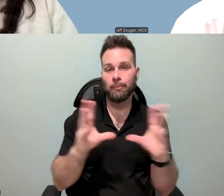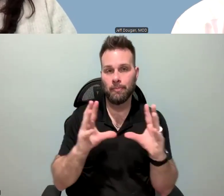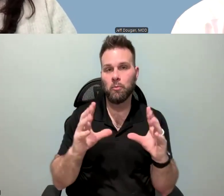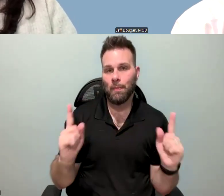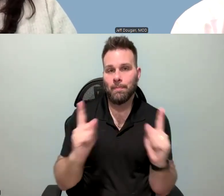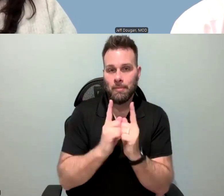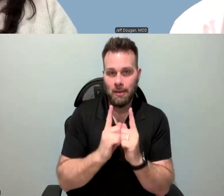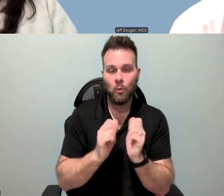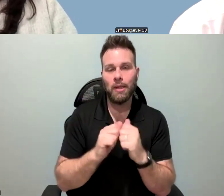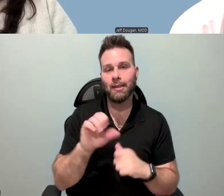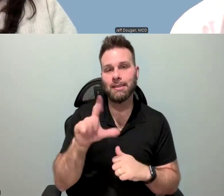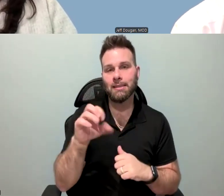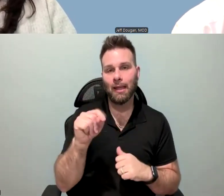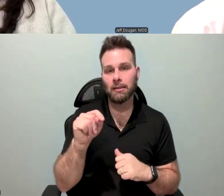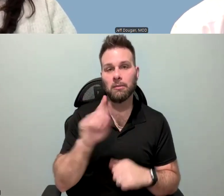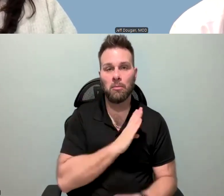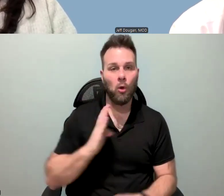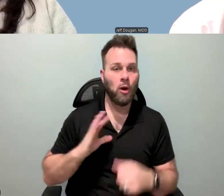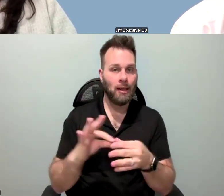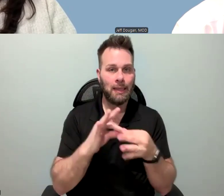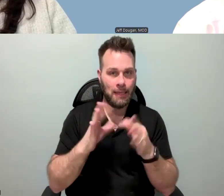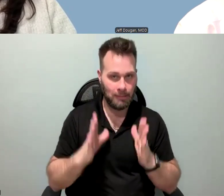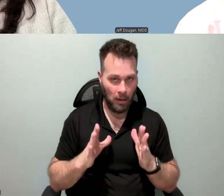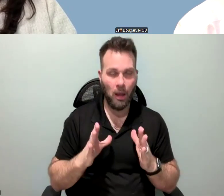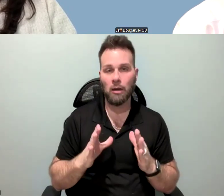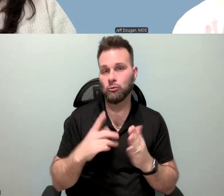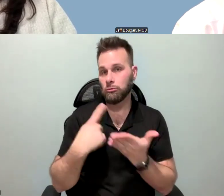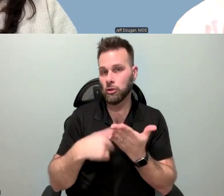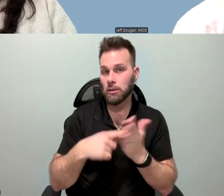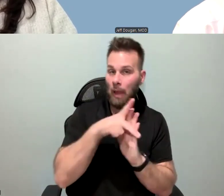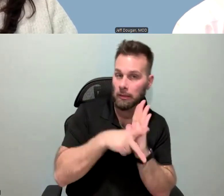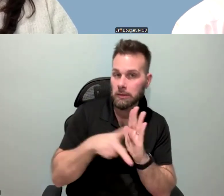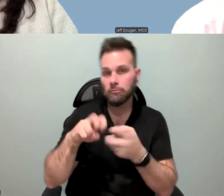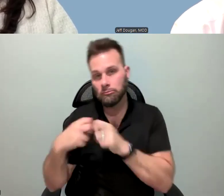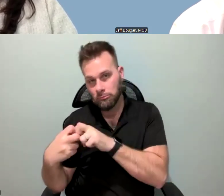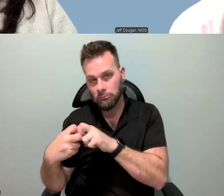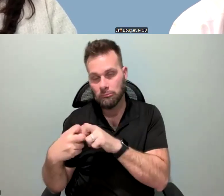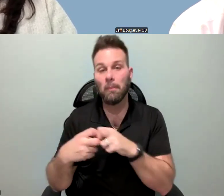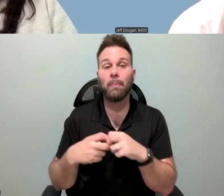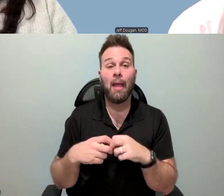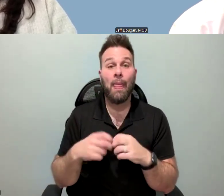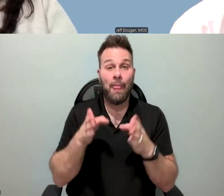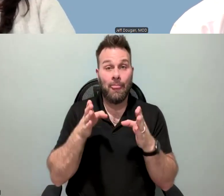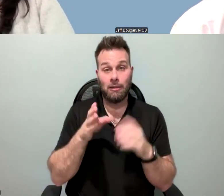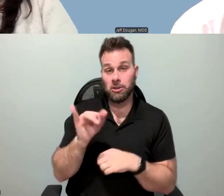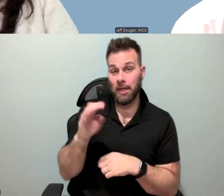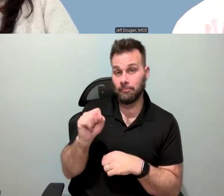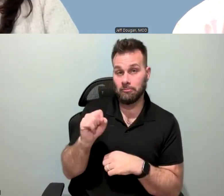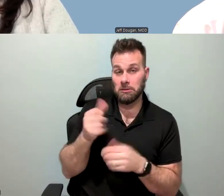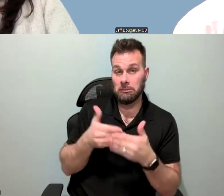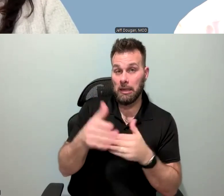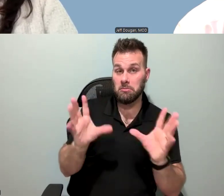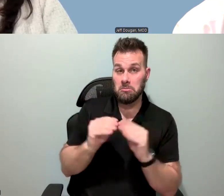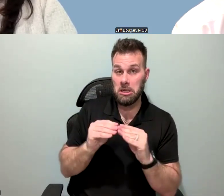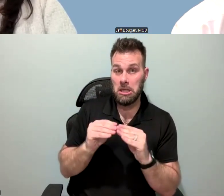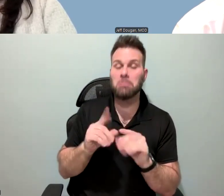select board liaison to discuss this policy or this issue, and then that person will report back to us at the next meeting. And that